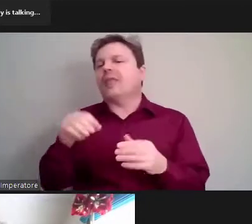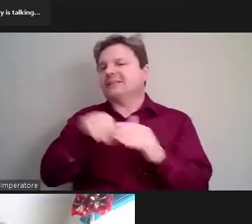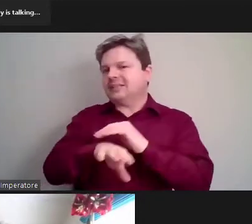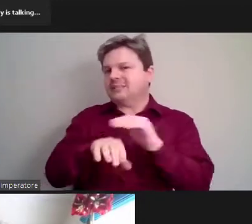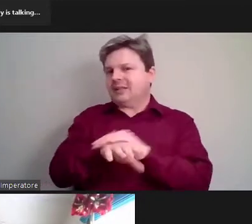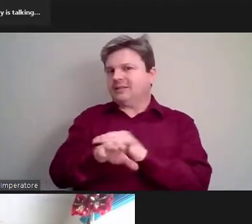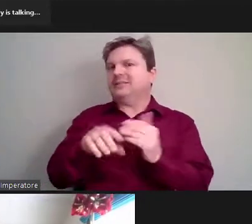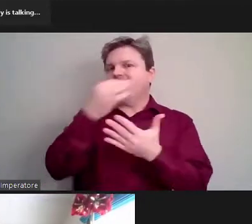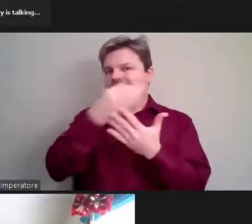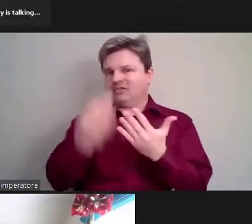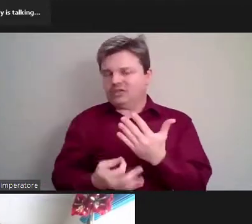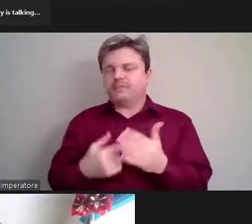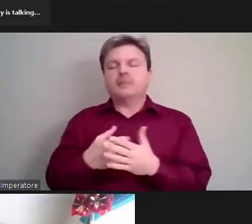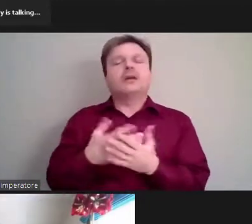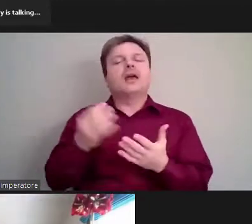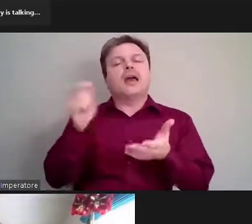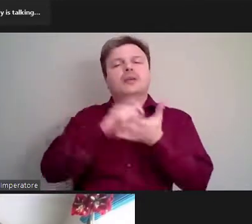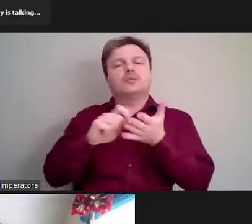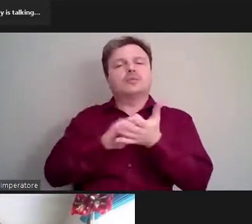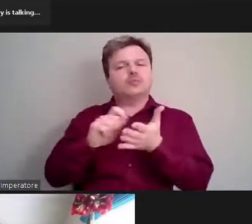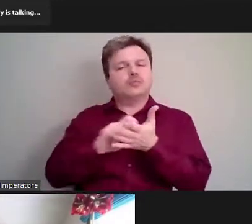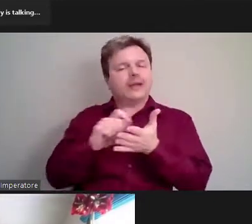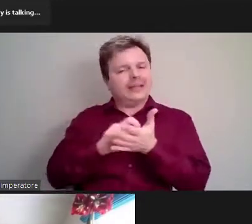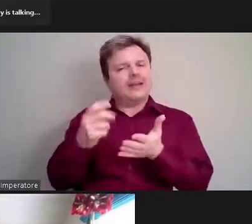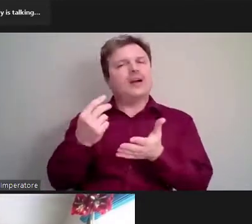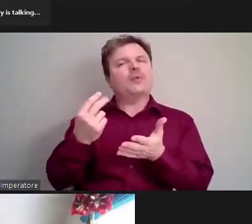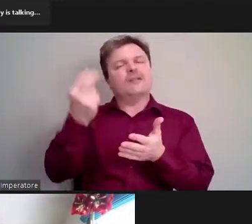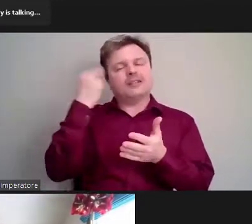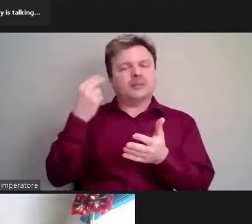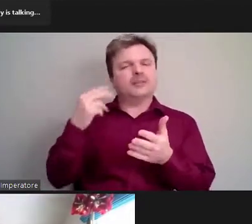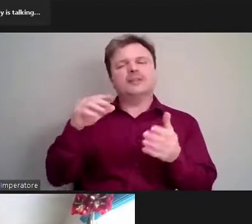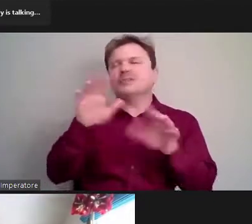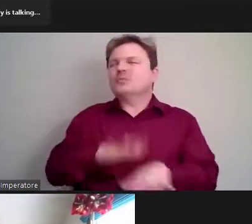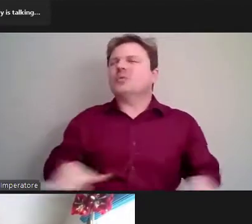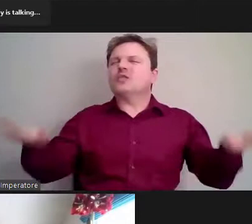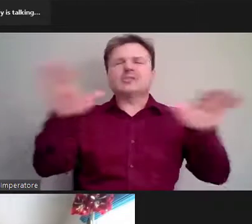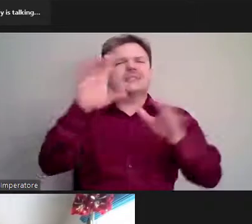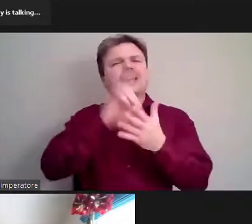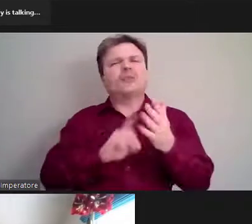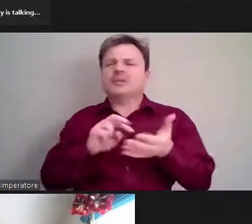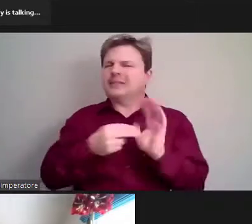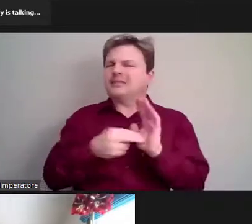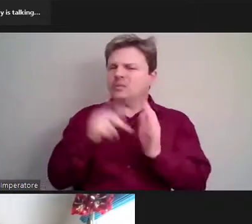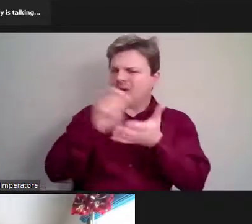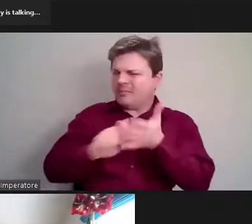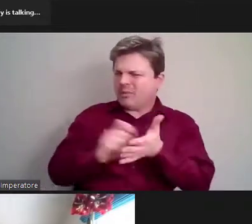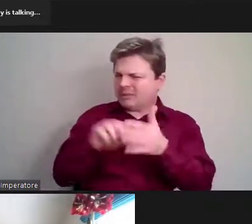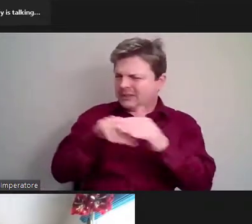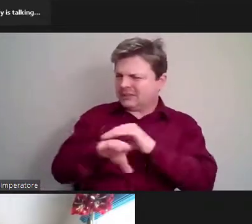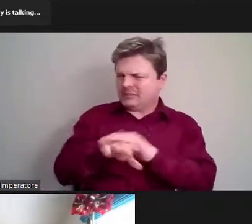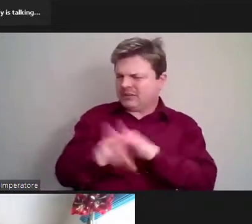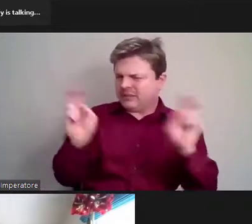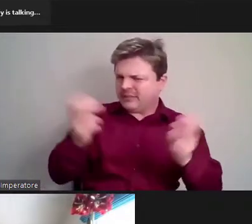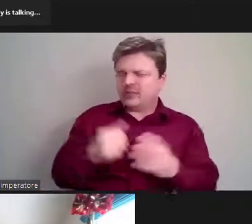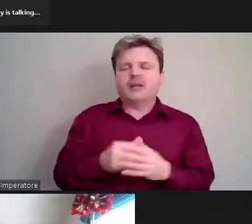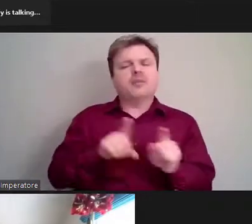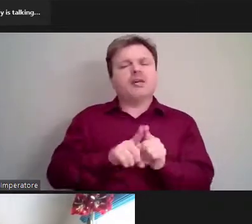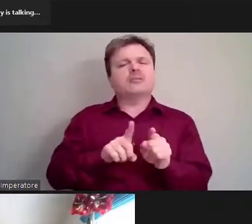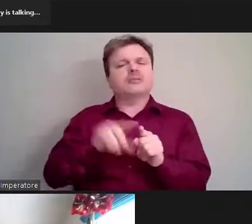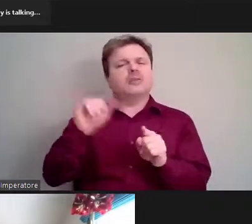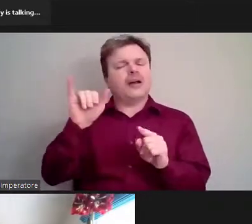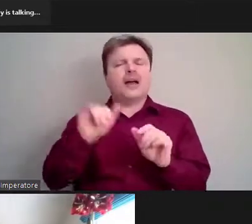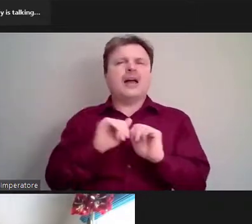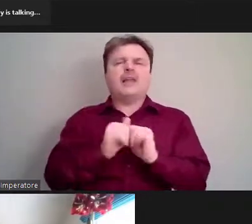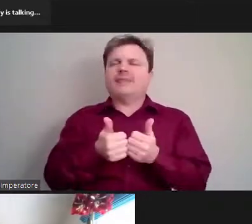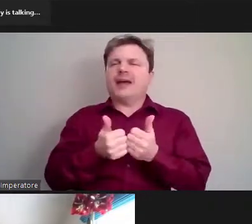reflection, not just on the universal design sort of aspect of what it means to compose accessibly, but how to bridge this rhetorical sort of